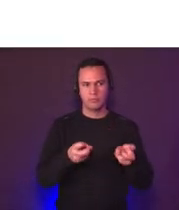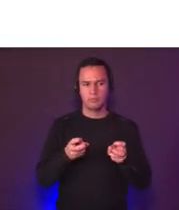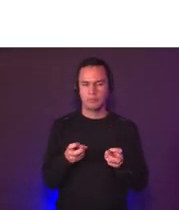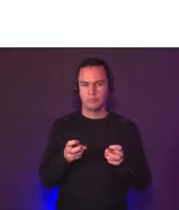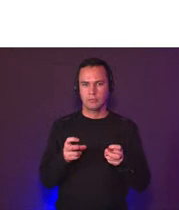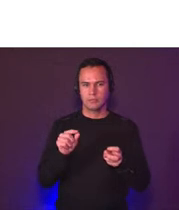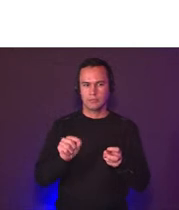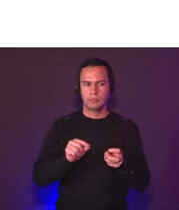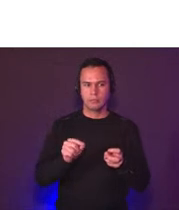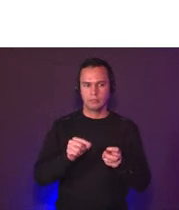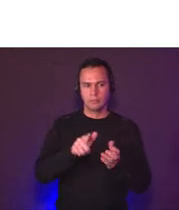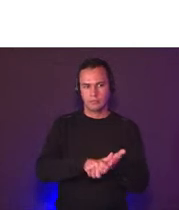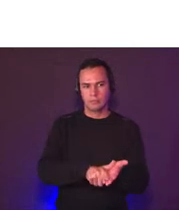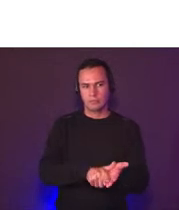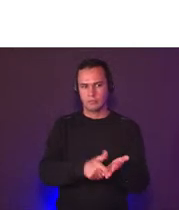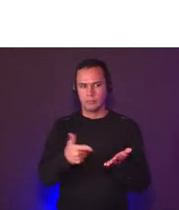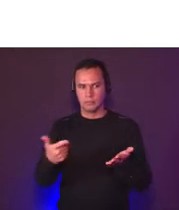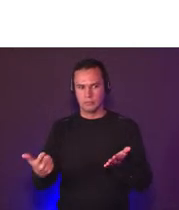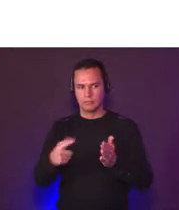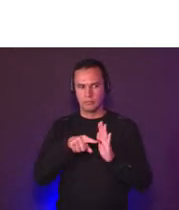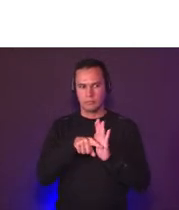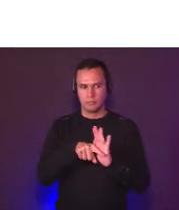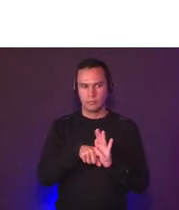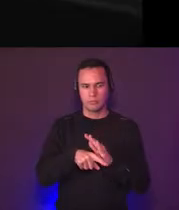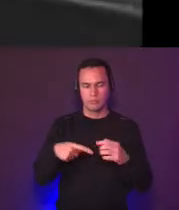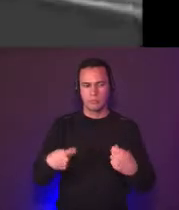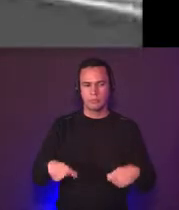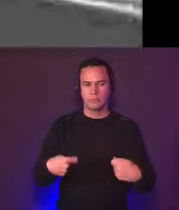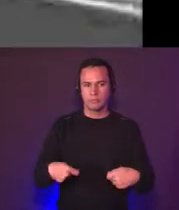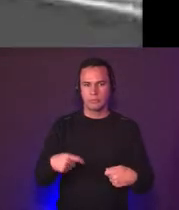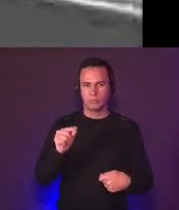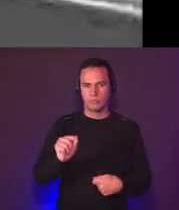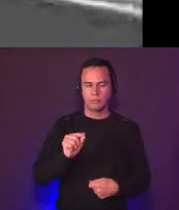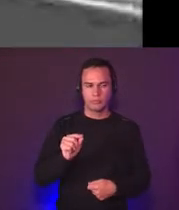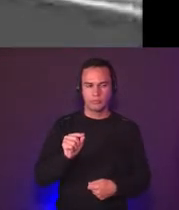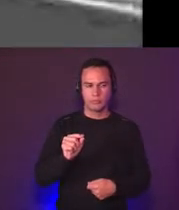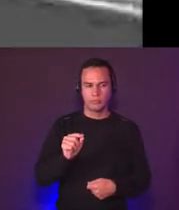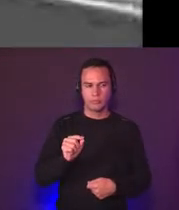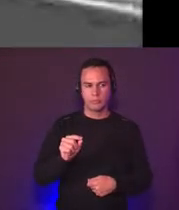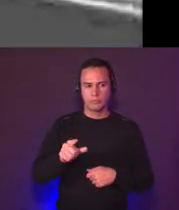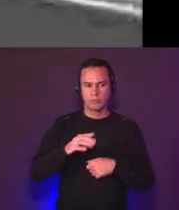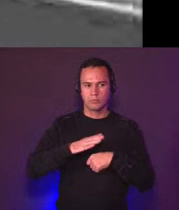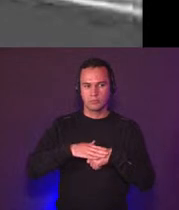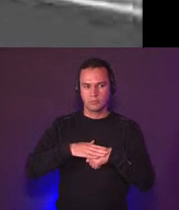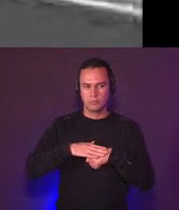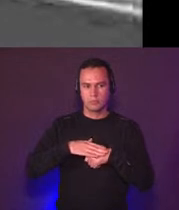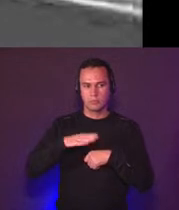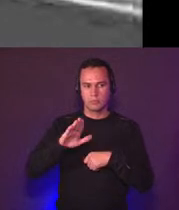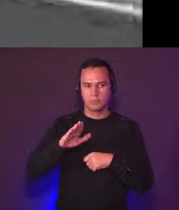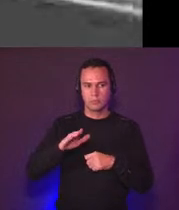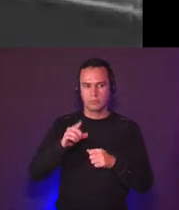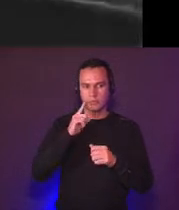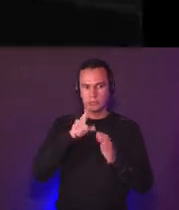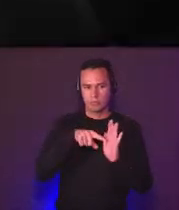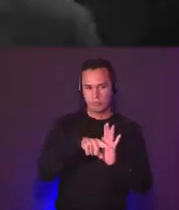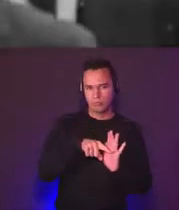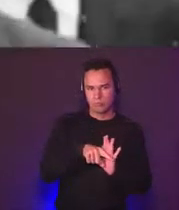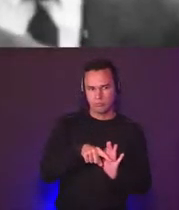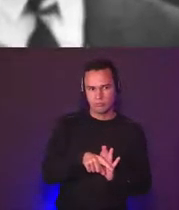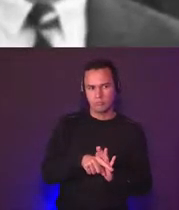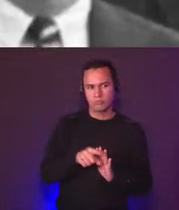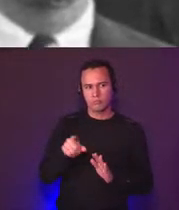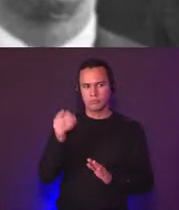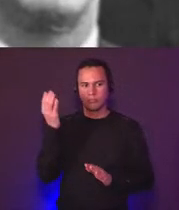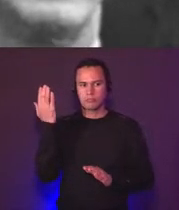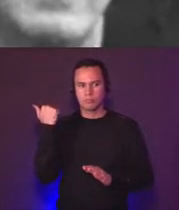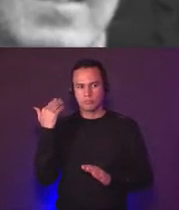the ante on what it takes to be a journalist. There was a time when all it took was a dedication to